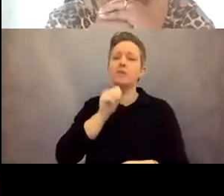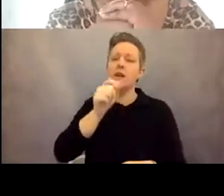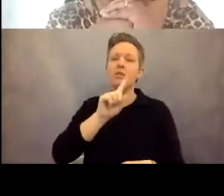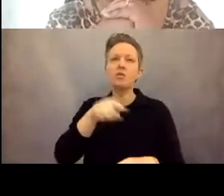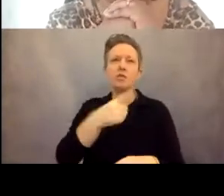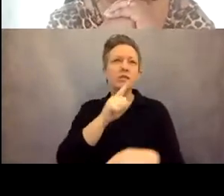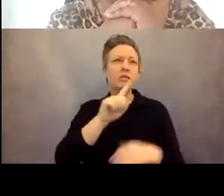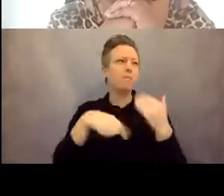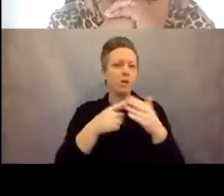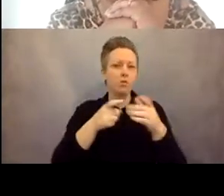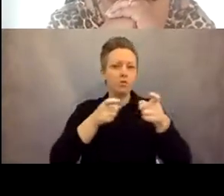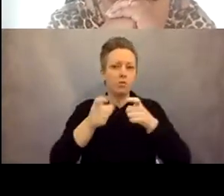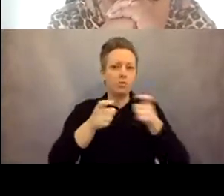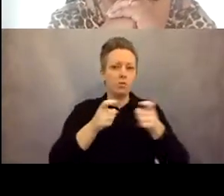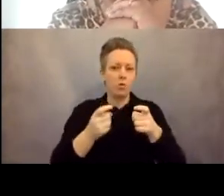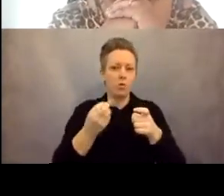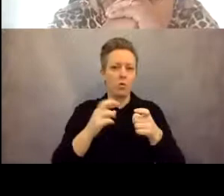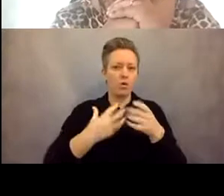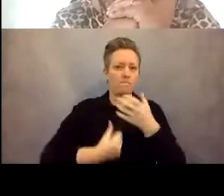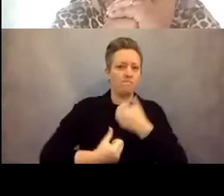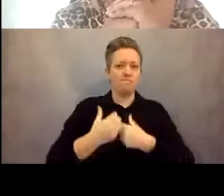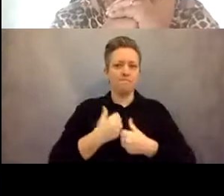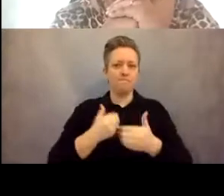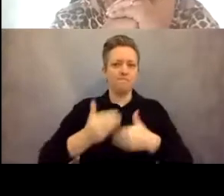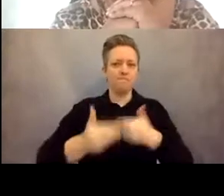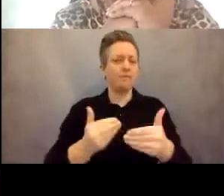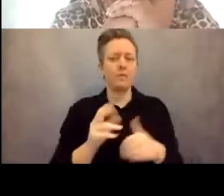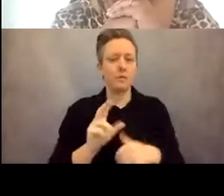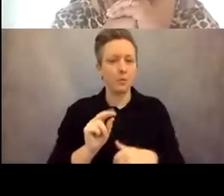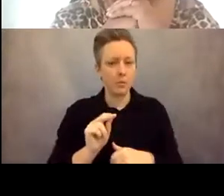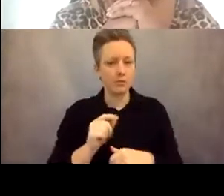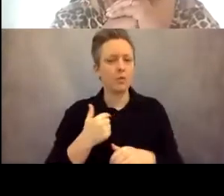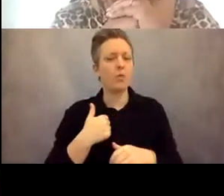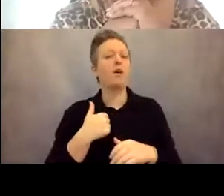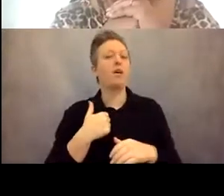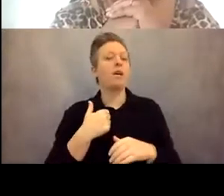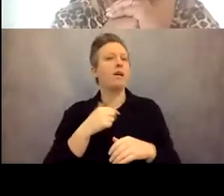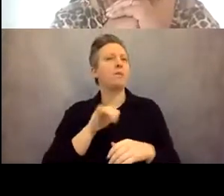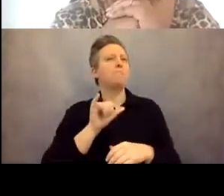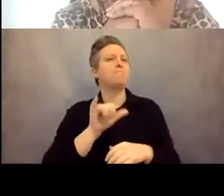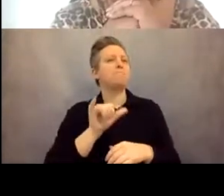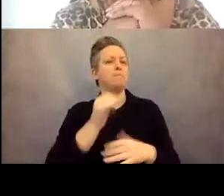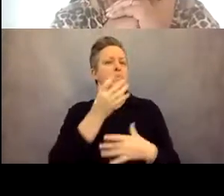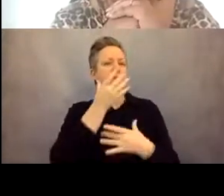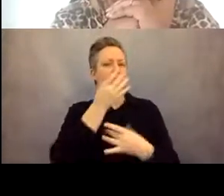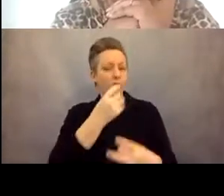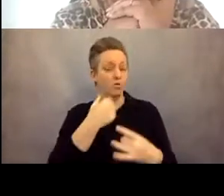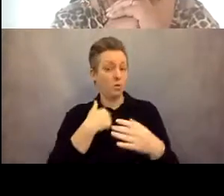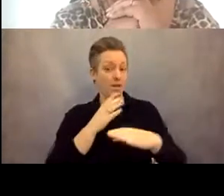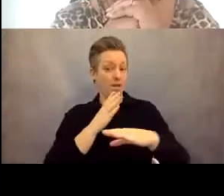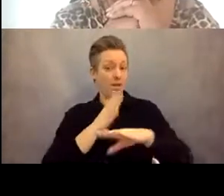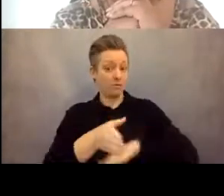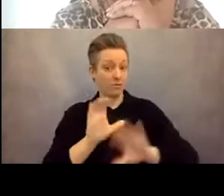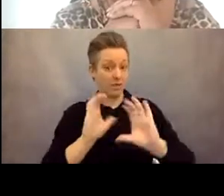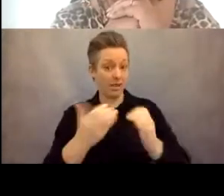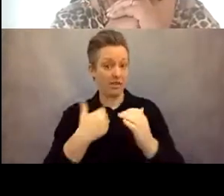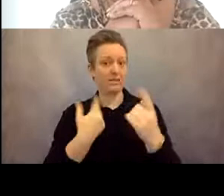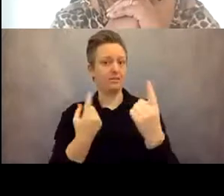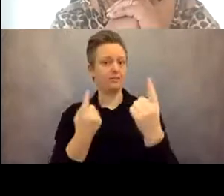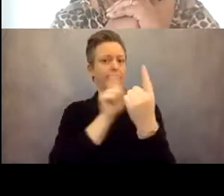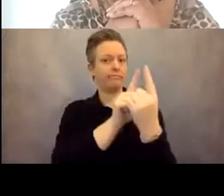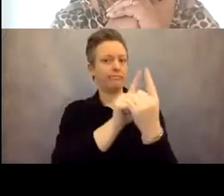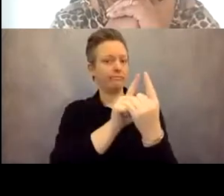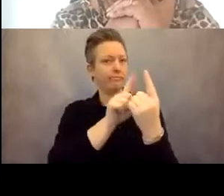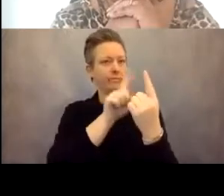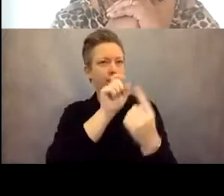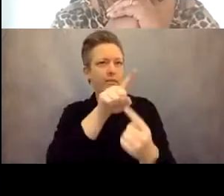what I knew was I wanted more of whatever he had going on. So I went up to him after class, asked how I could help. He scribbled on a piece of paper the name and number of our local